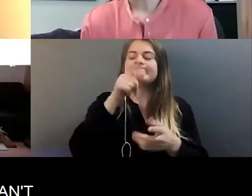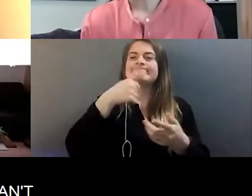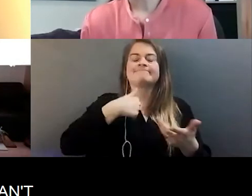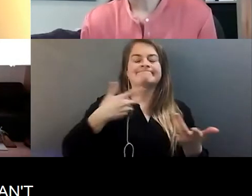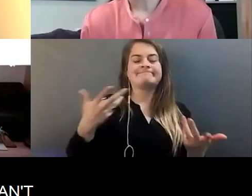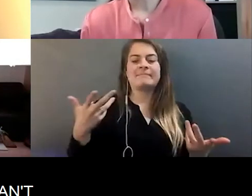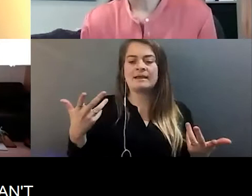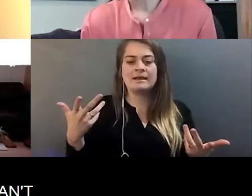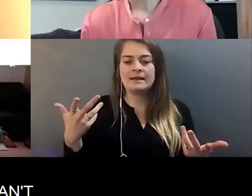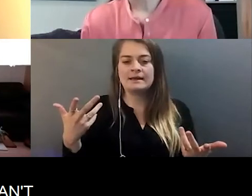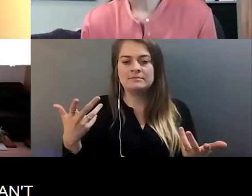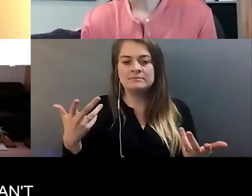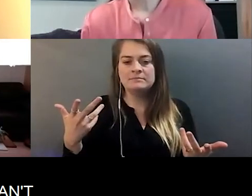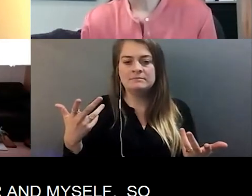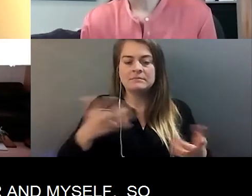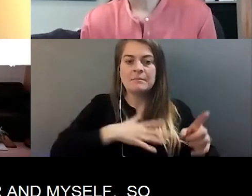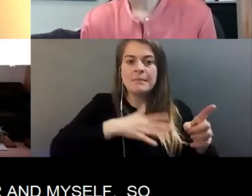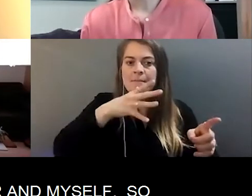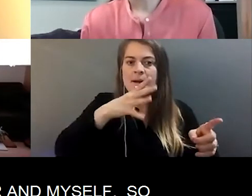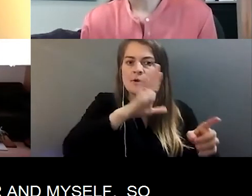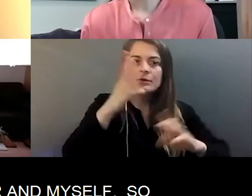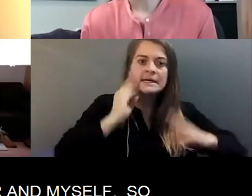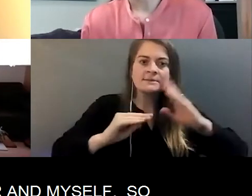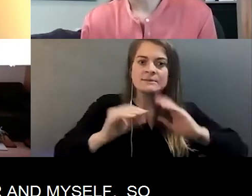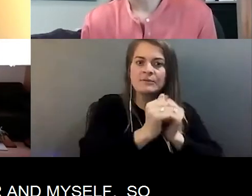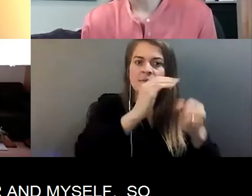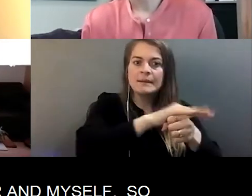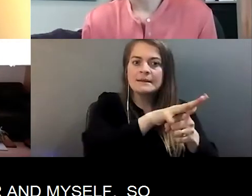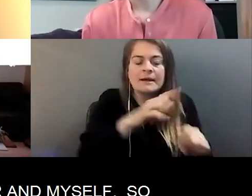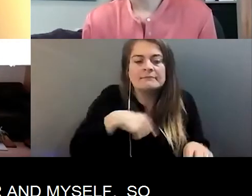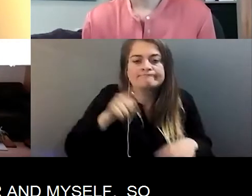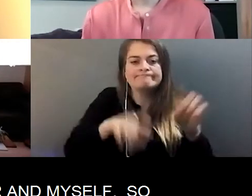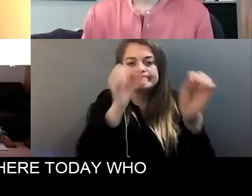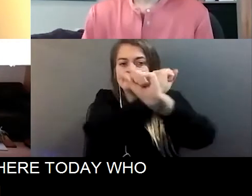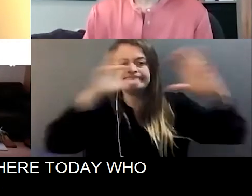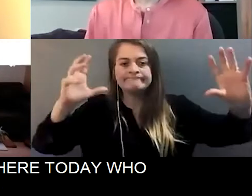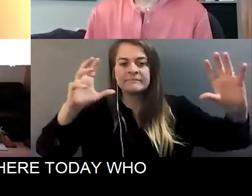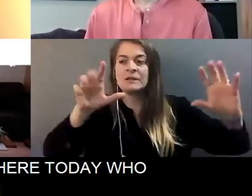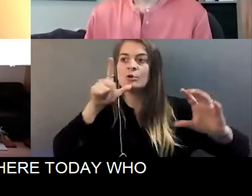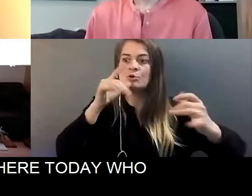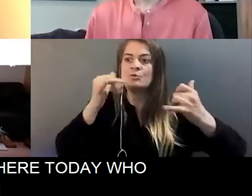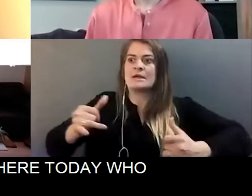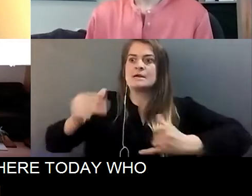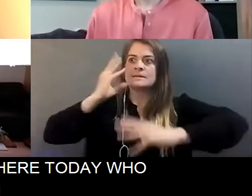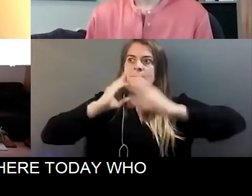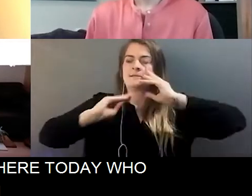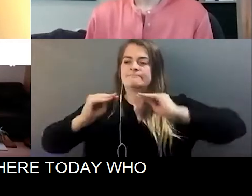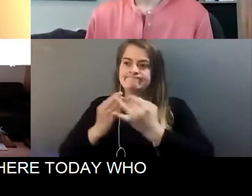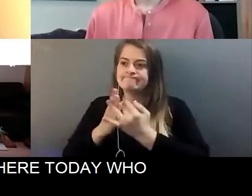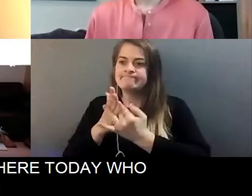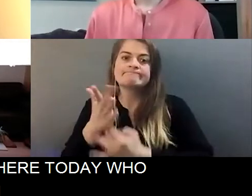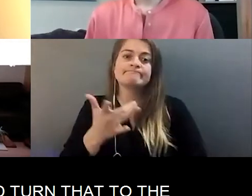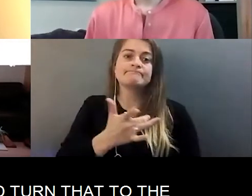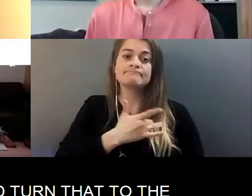imagine pandemic for my mother and myself. So I empathize with those who are here today who are dealing with